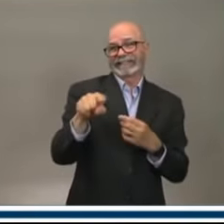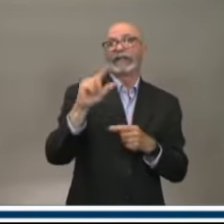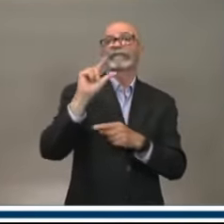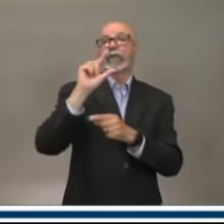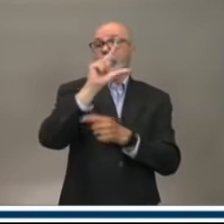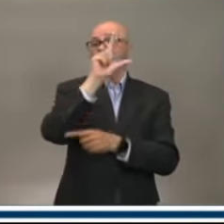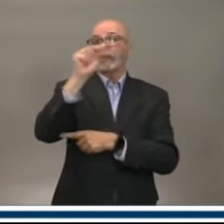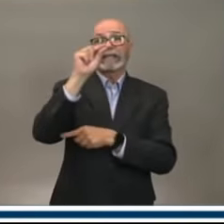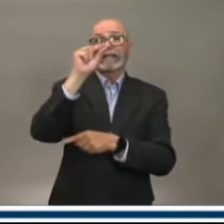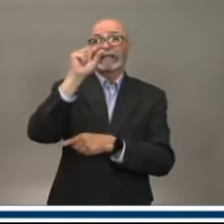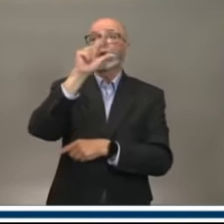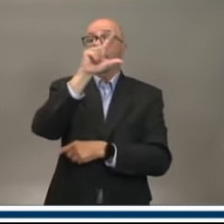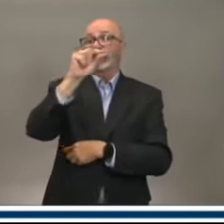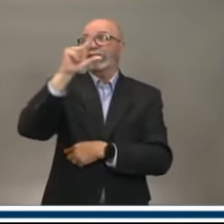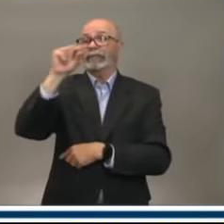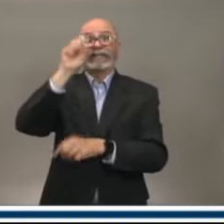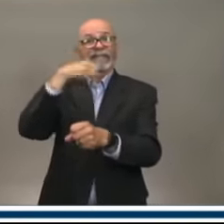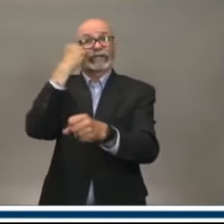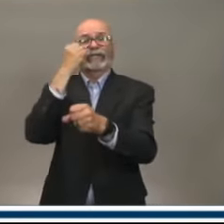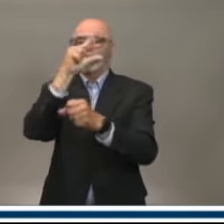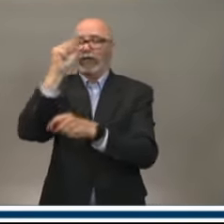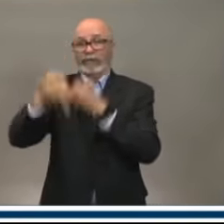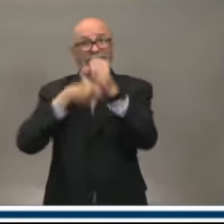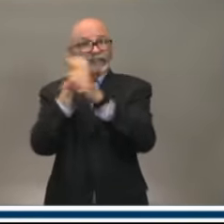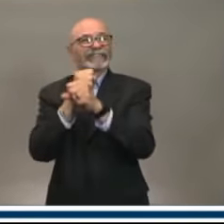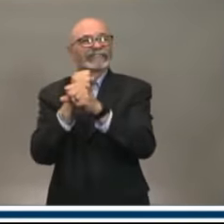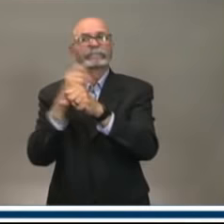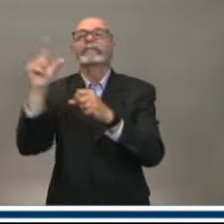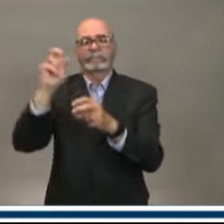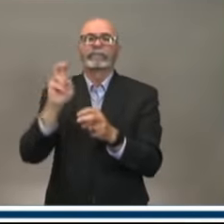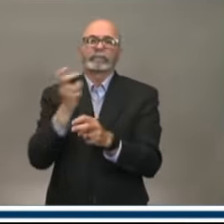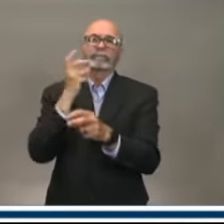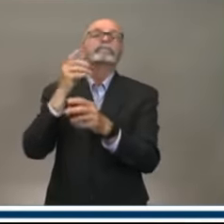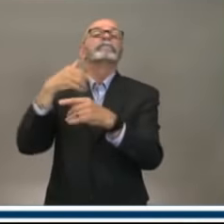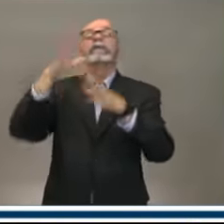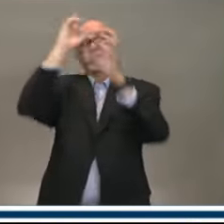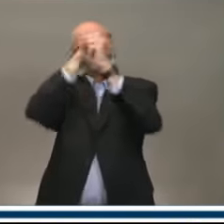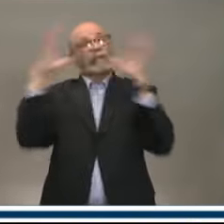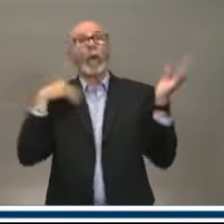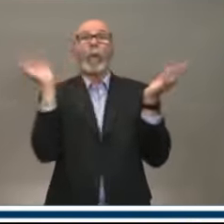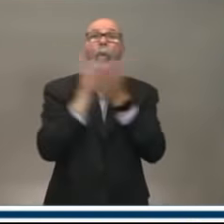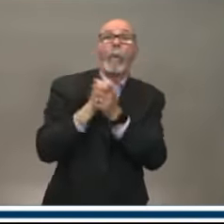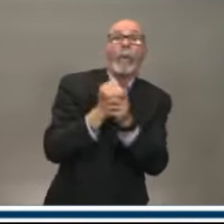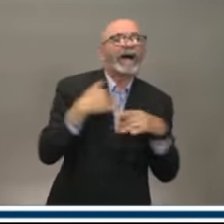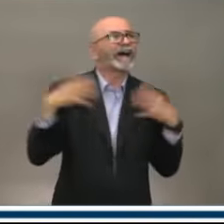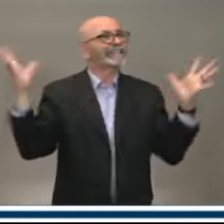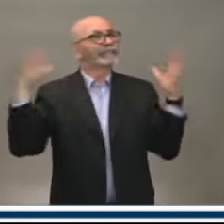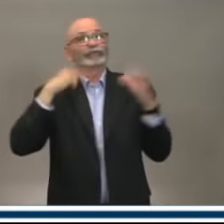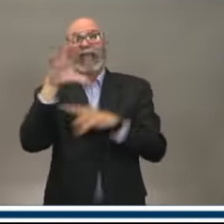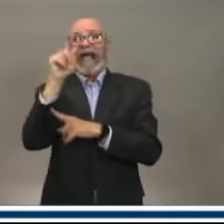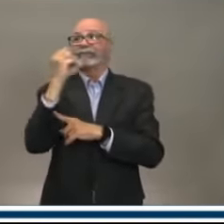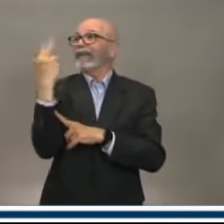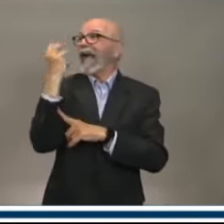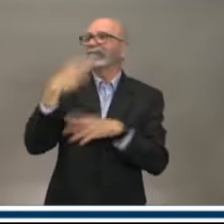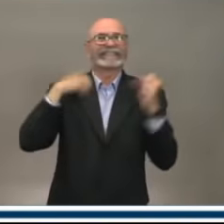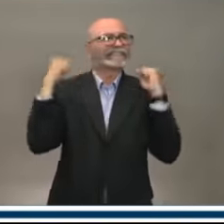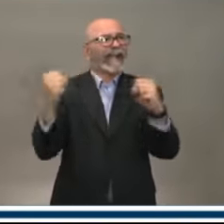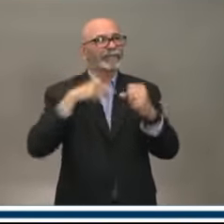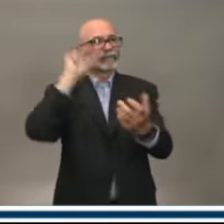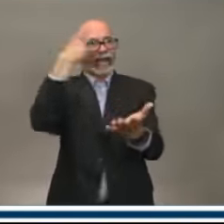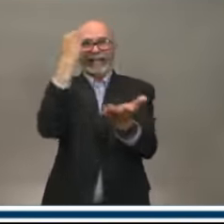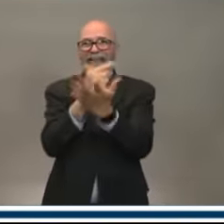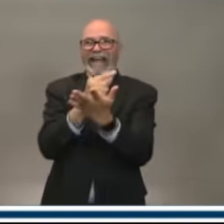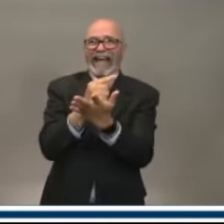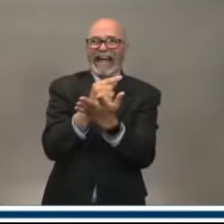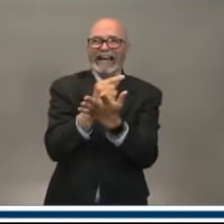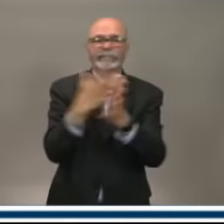envisioned your grade 12 year. But there will be a way to celebrate, and you will come out of this stronger,